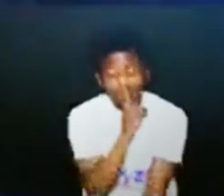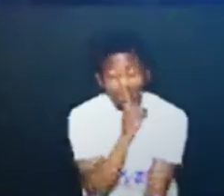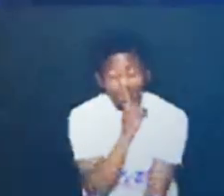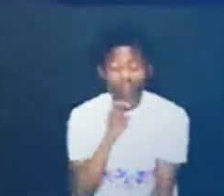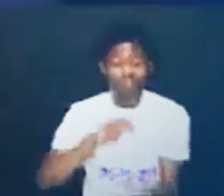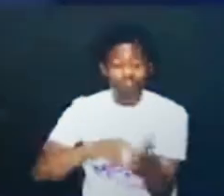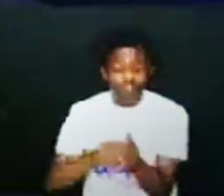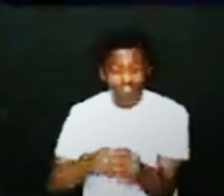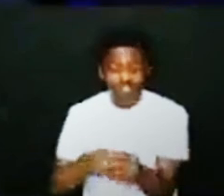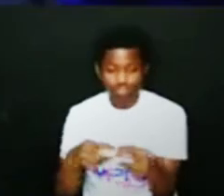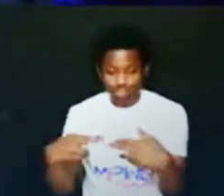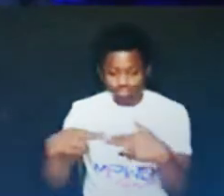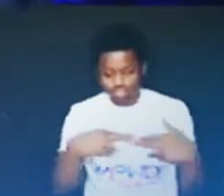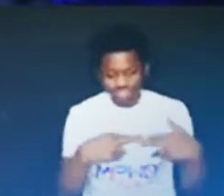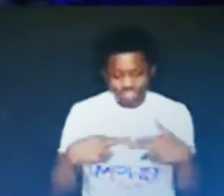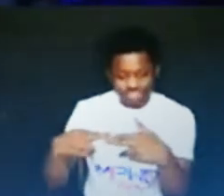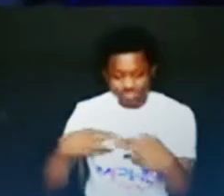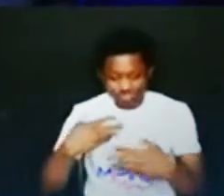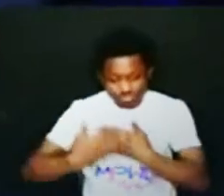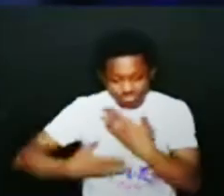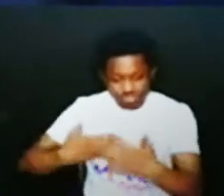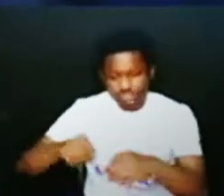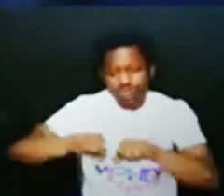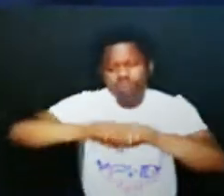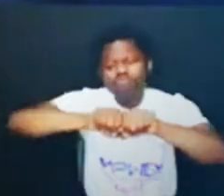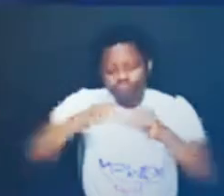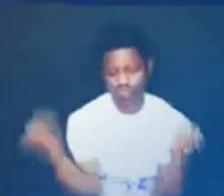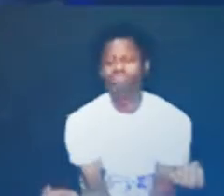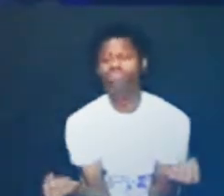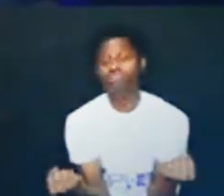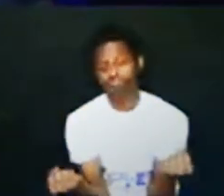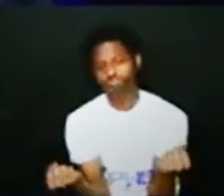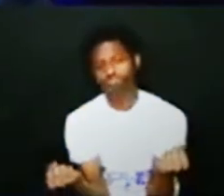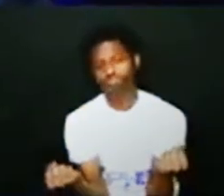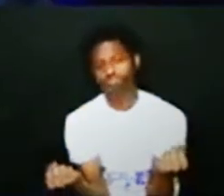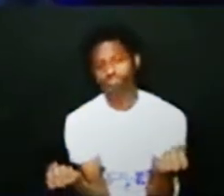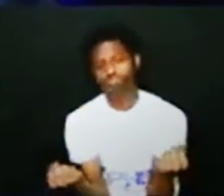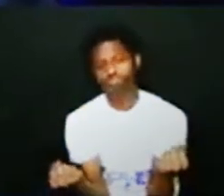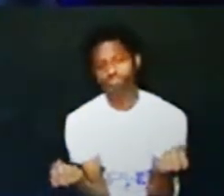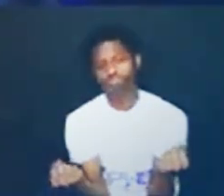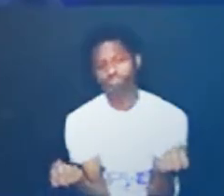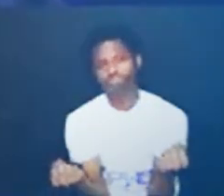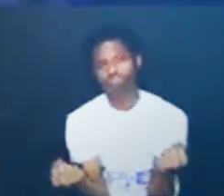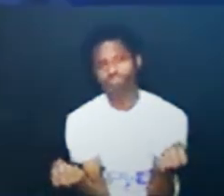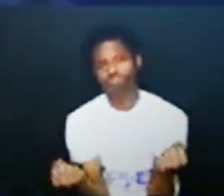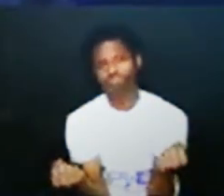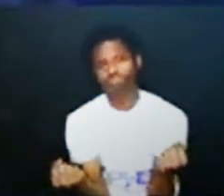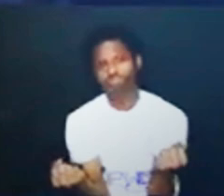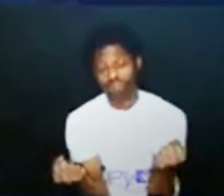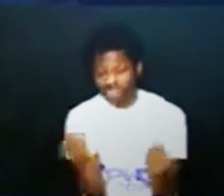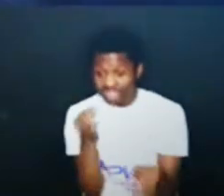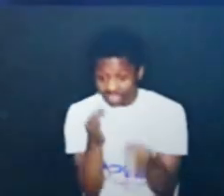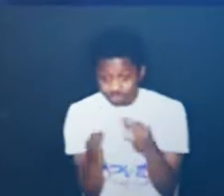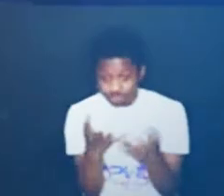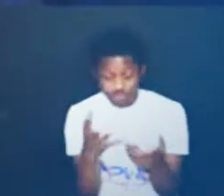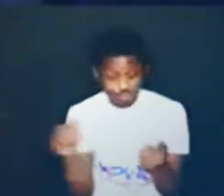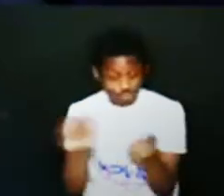relationships. If you want to destroy your marriage quick and fast, stop talking to your husband.